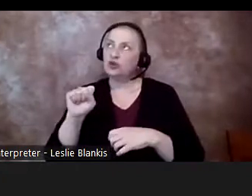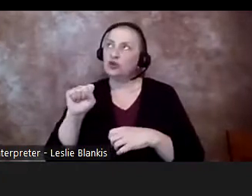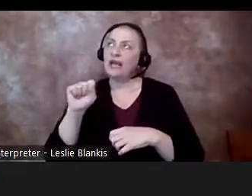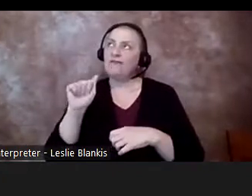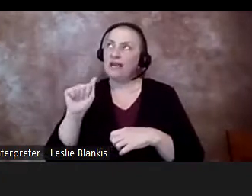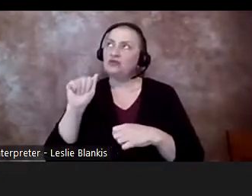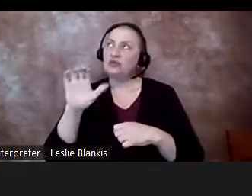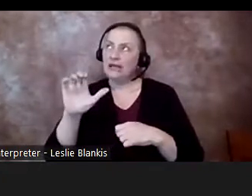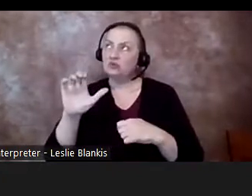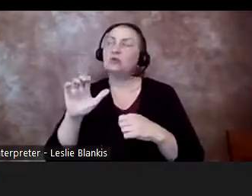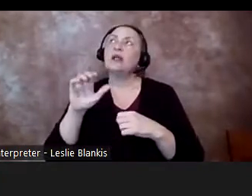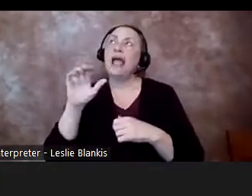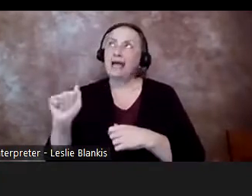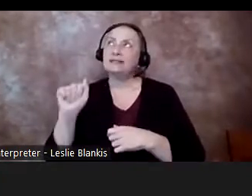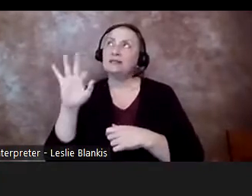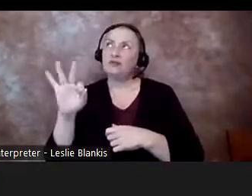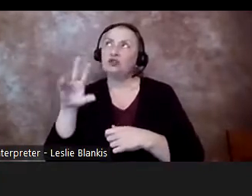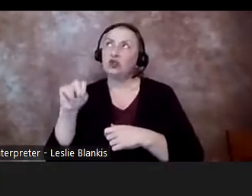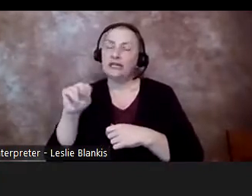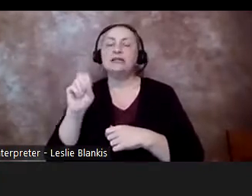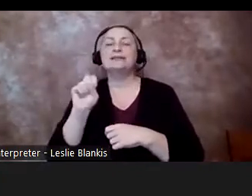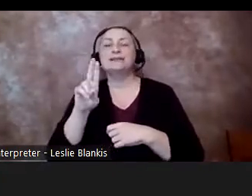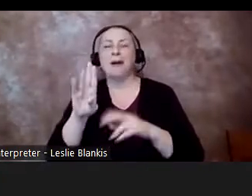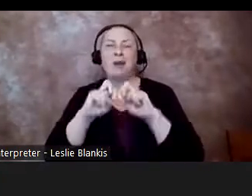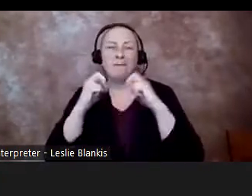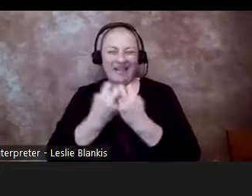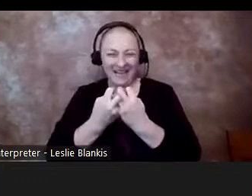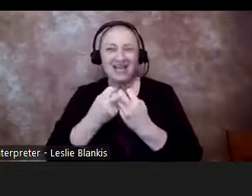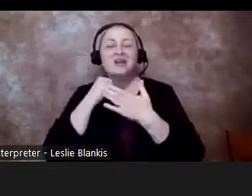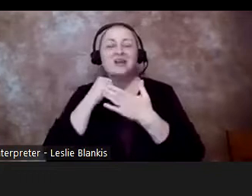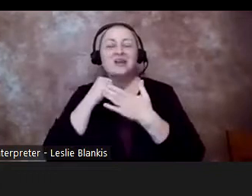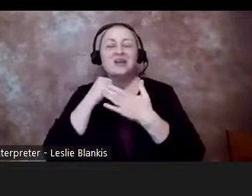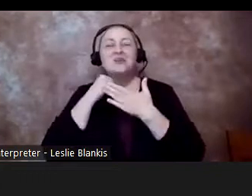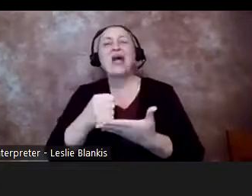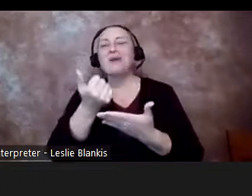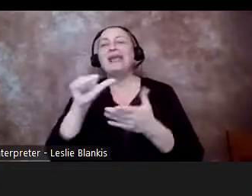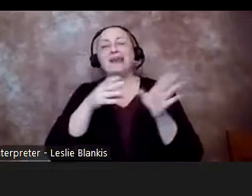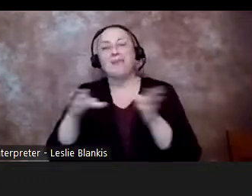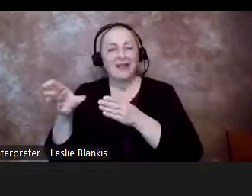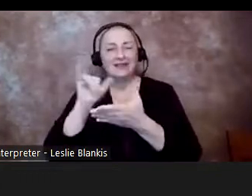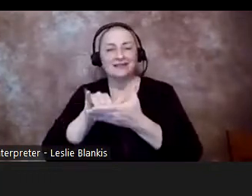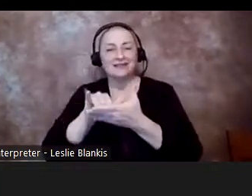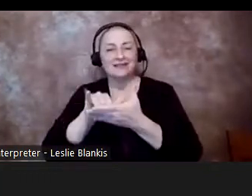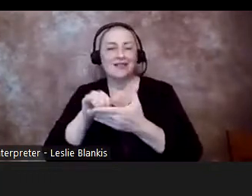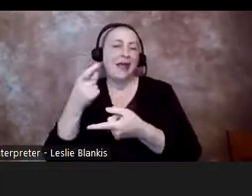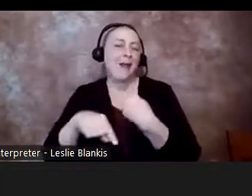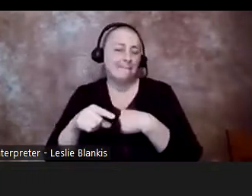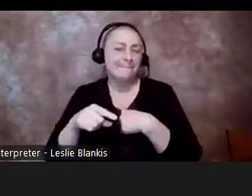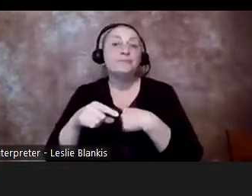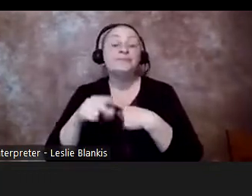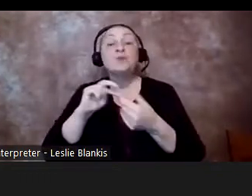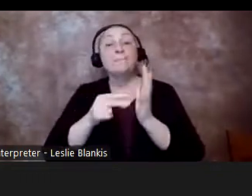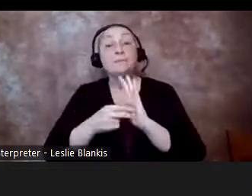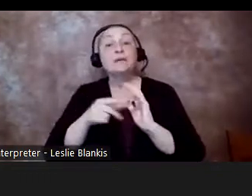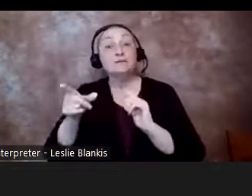Needs Subcommittee, to be able to help any plans that come that way. Then there is